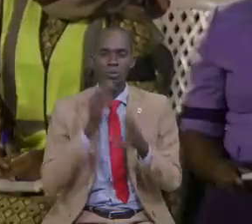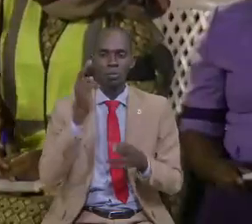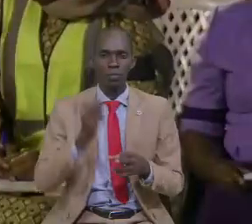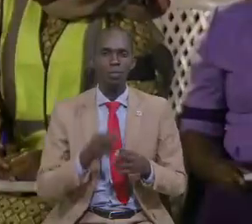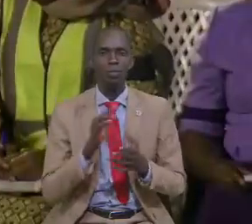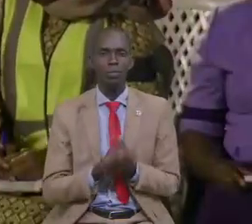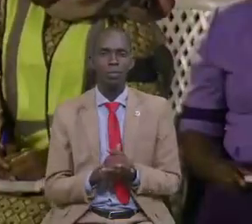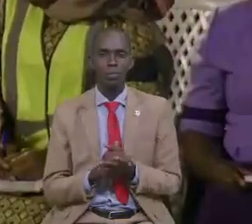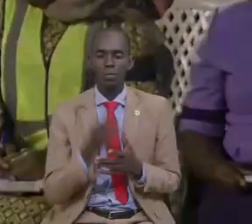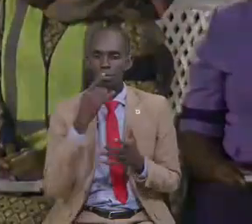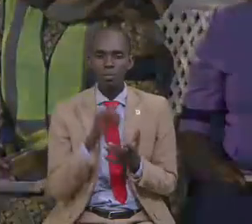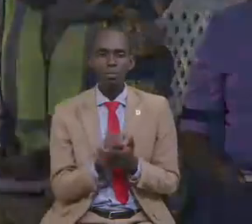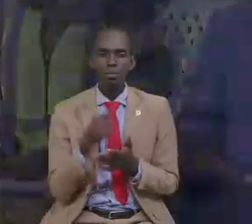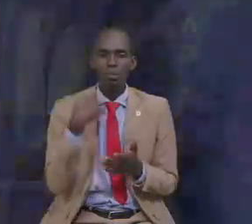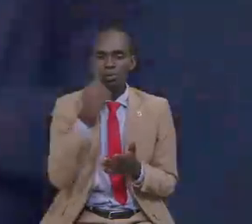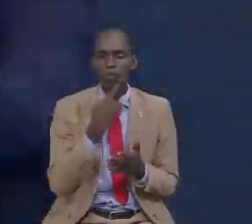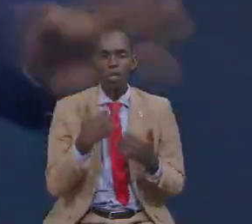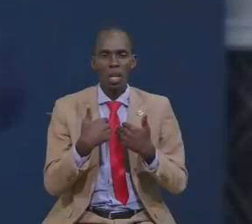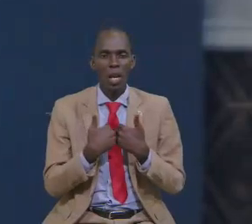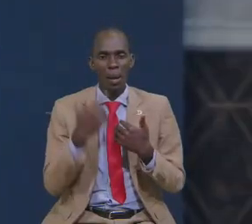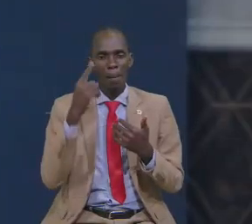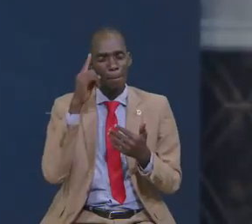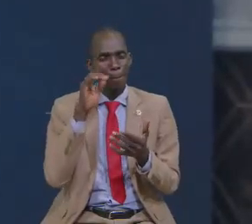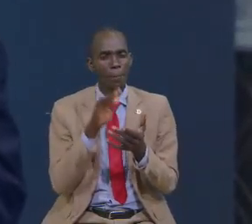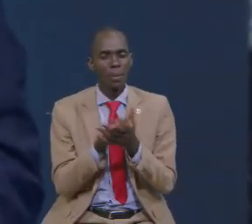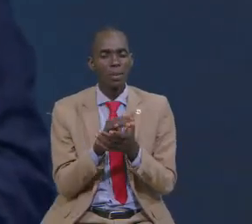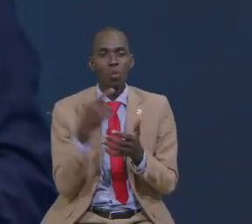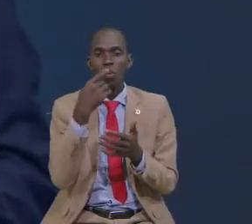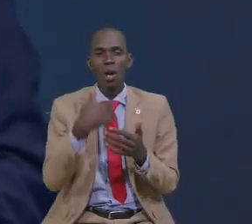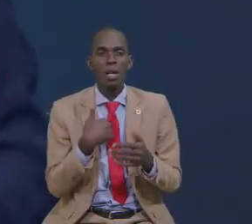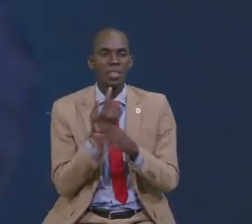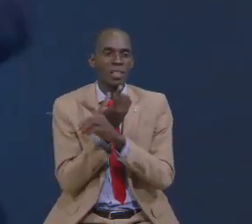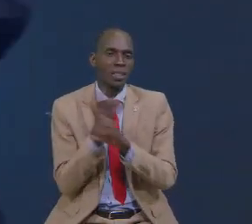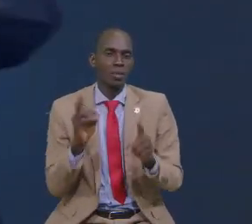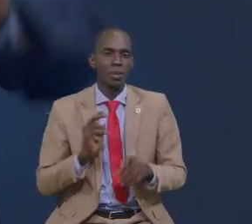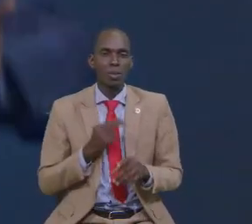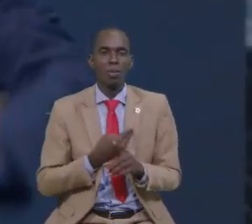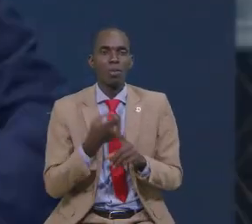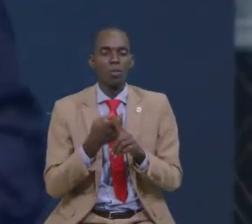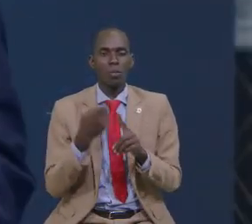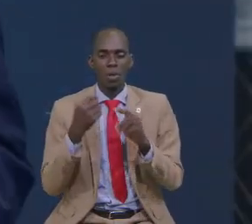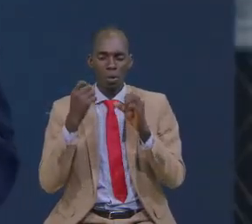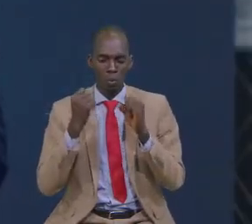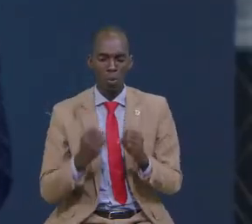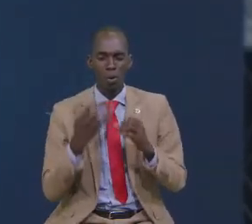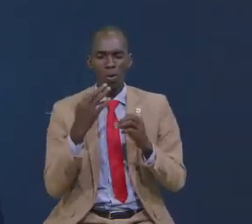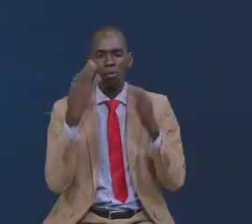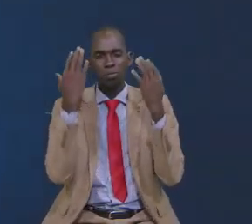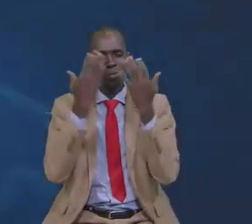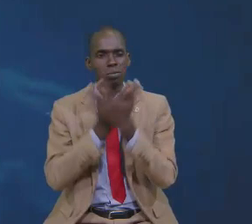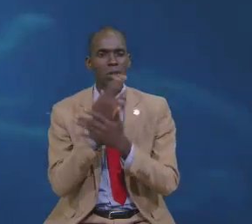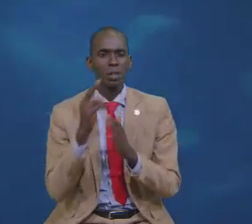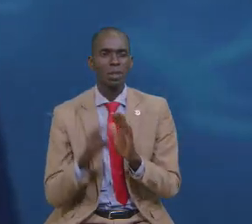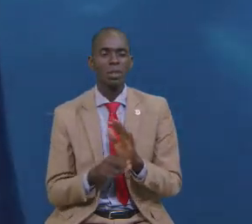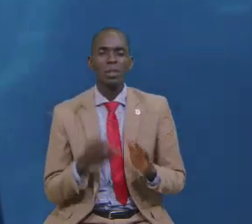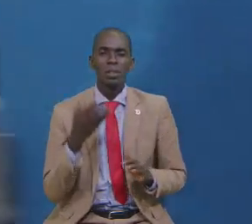has believed but us from the power of Darkness that are powers in the world and the